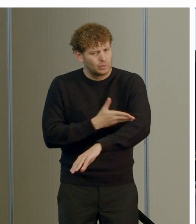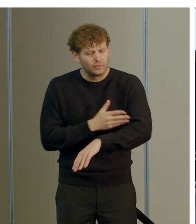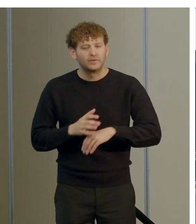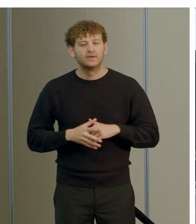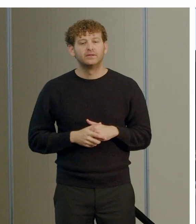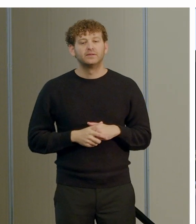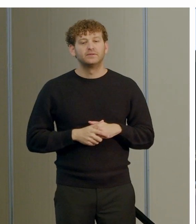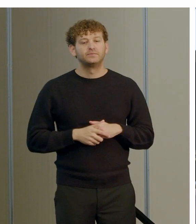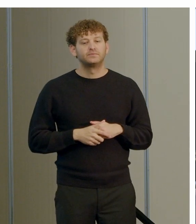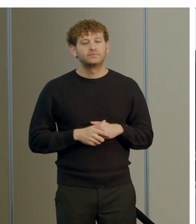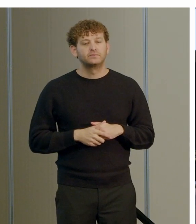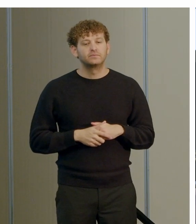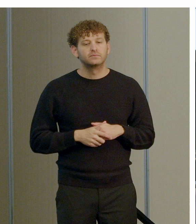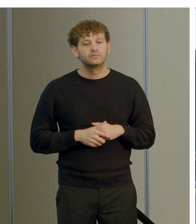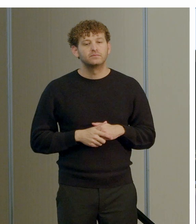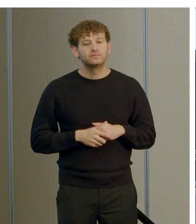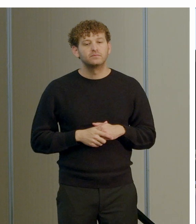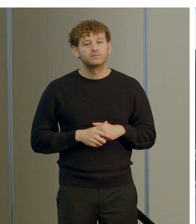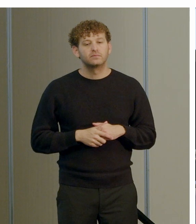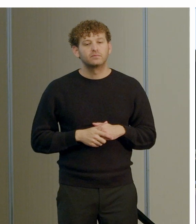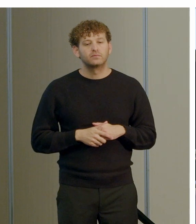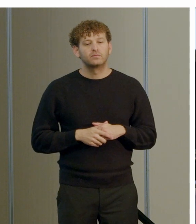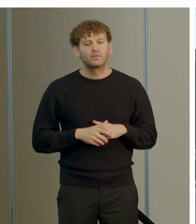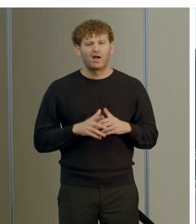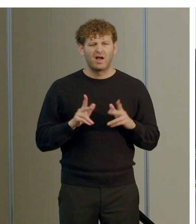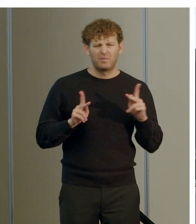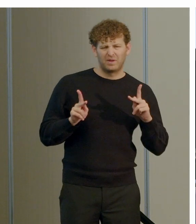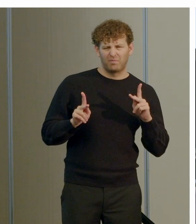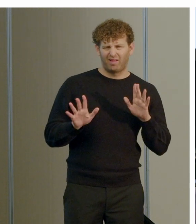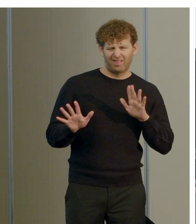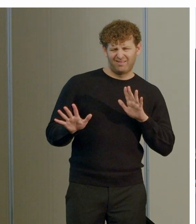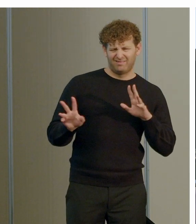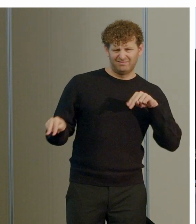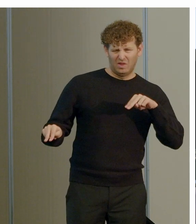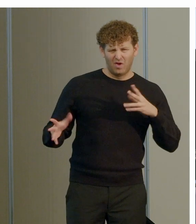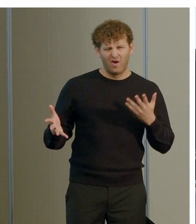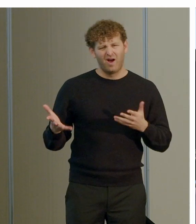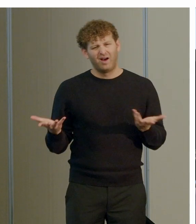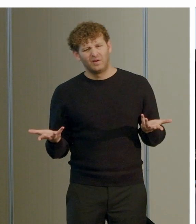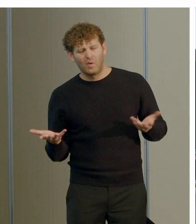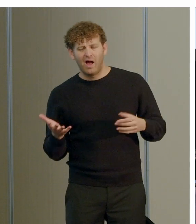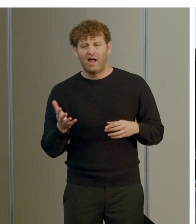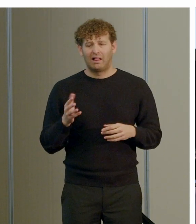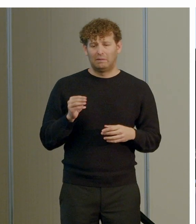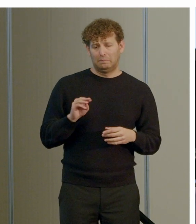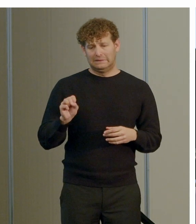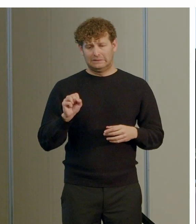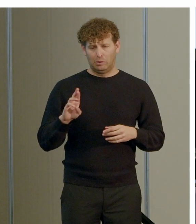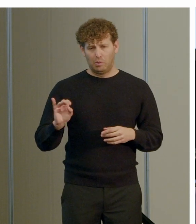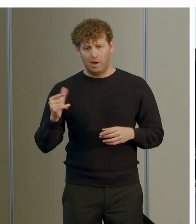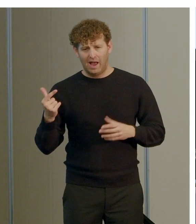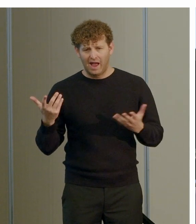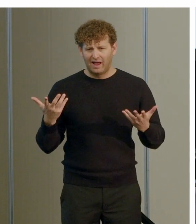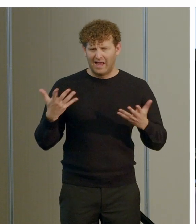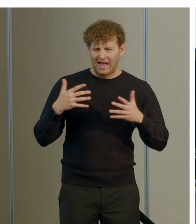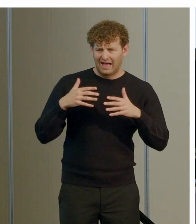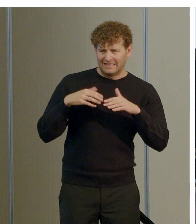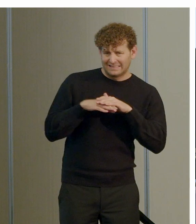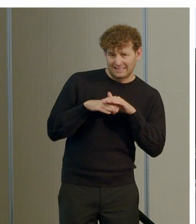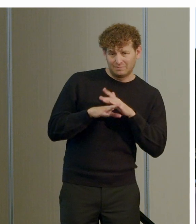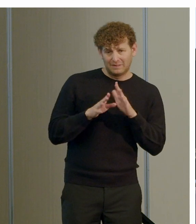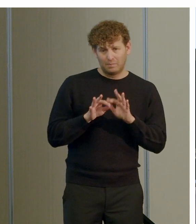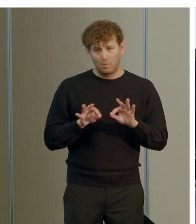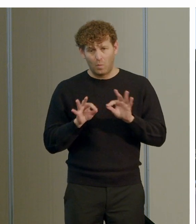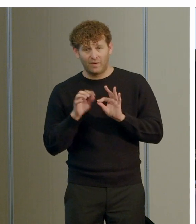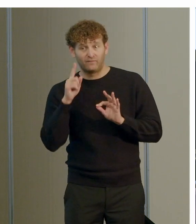voice possible, "Well, Miss Craig, I understand accessibility is important to the people you support, but